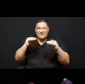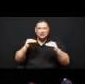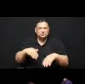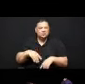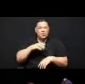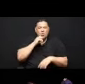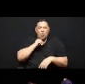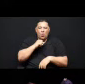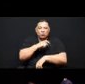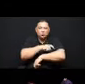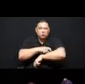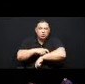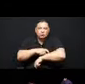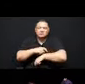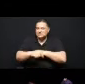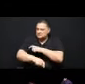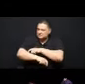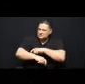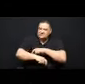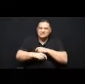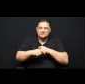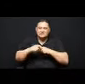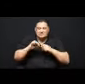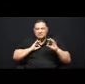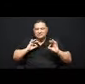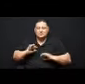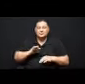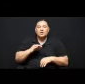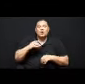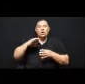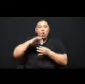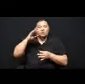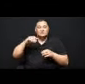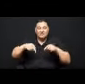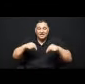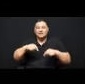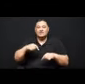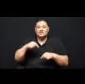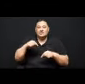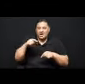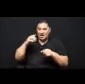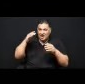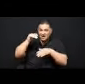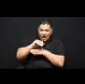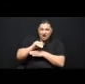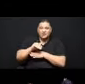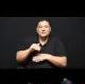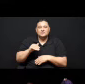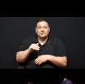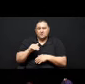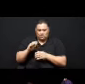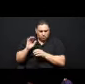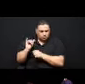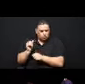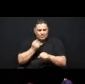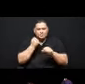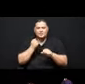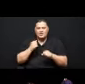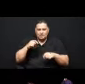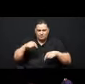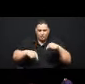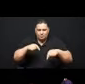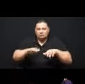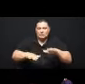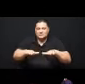Ghost feet pad at night, use sage-rest rooms to sweep away footprints of their progeny. Disappointed